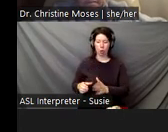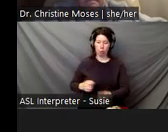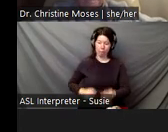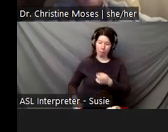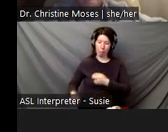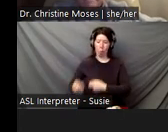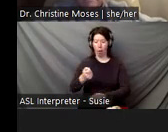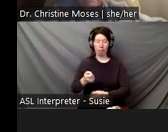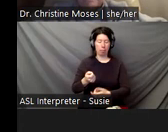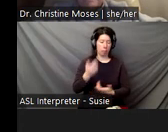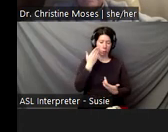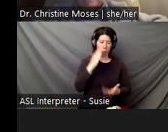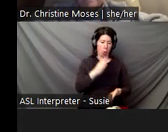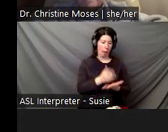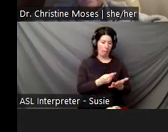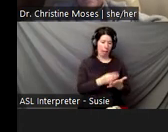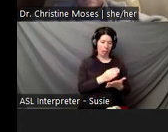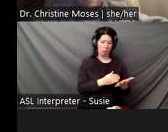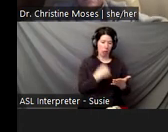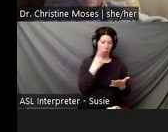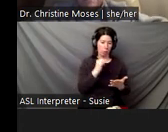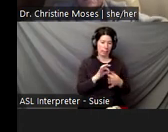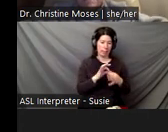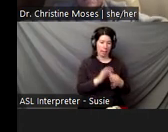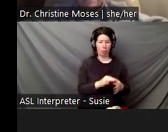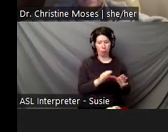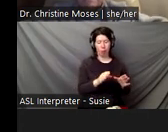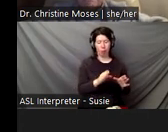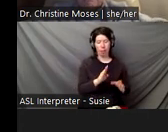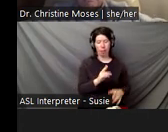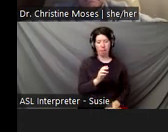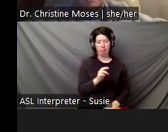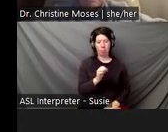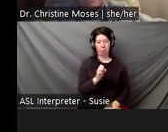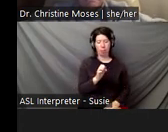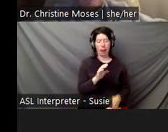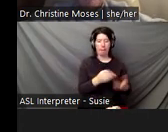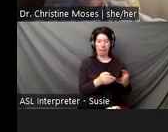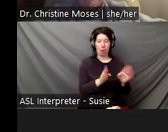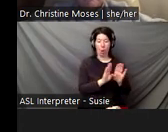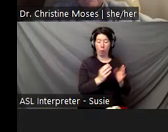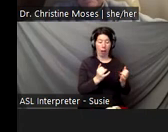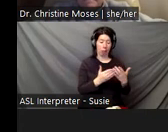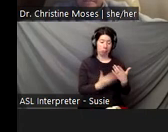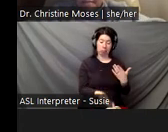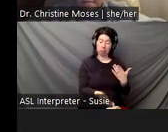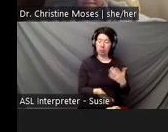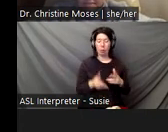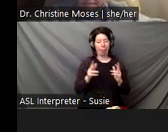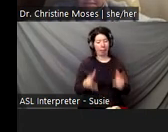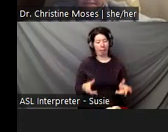bureaus anymore. So I think leaving the financial auditing language